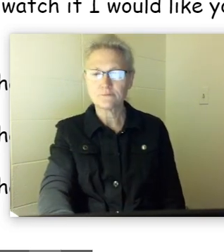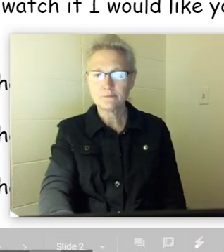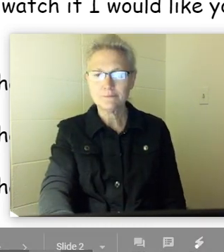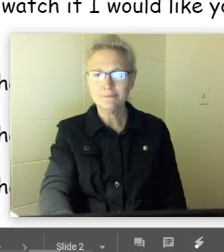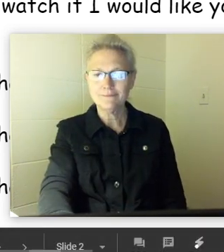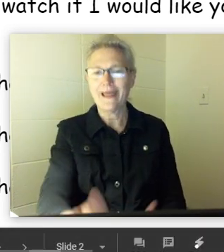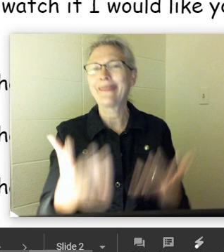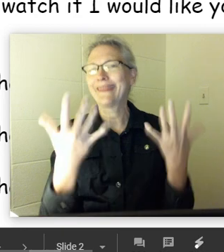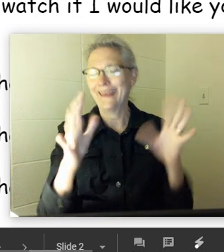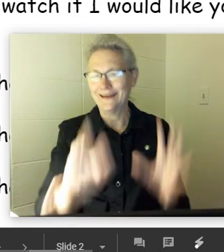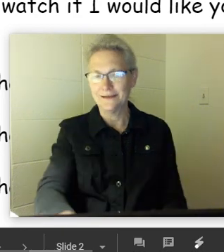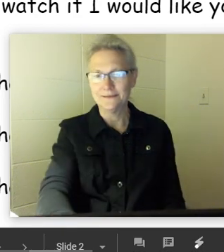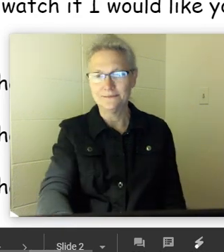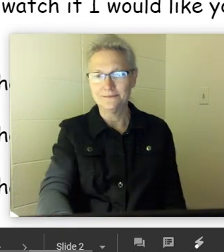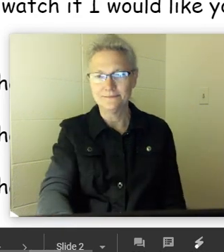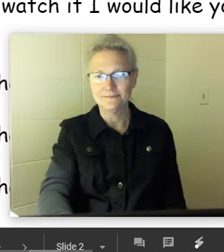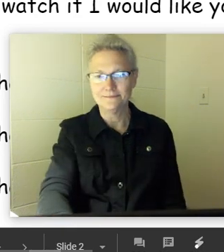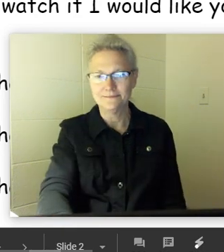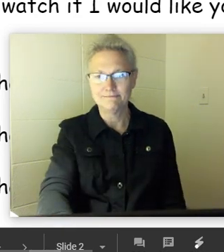The end.